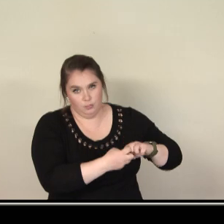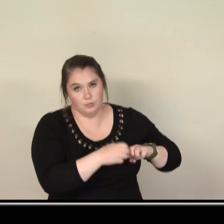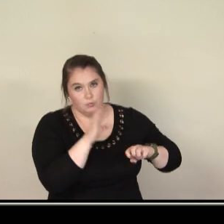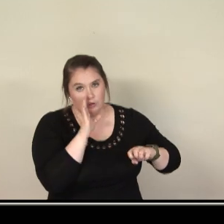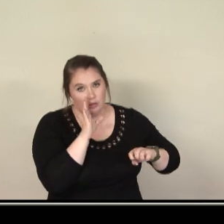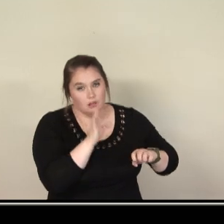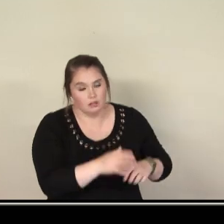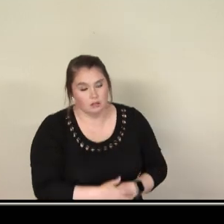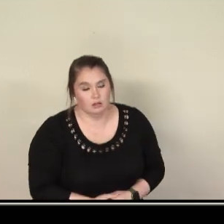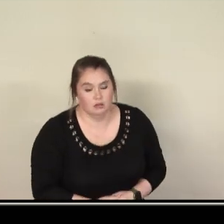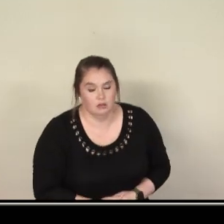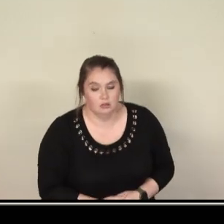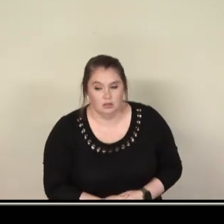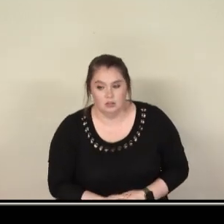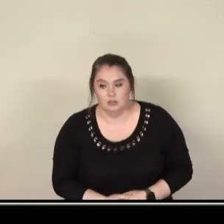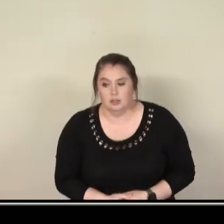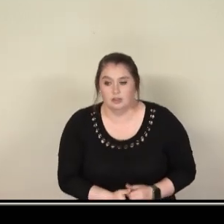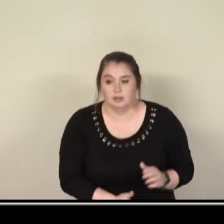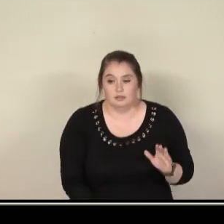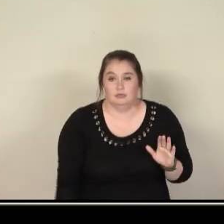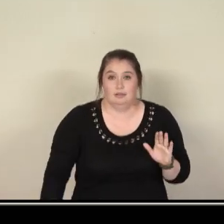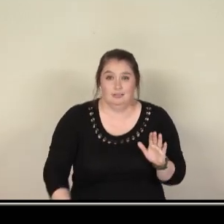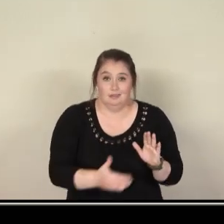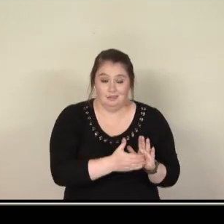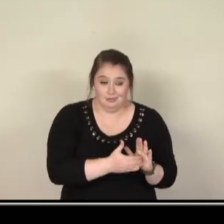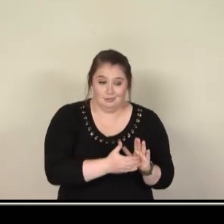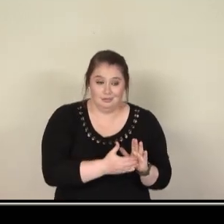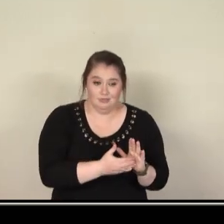us. And then again, it kind of,